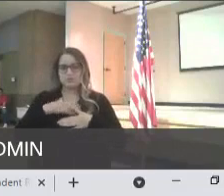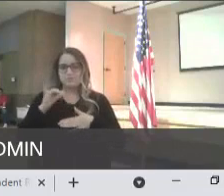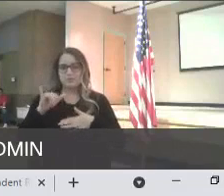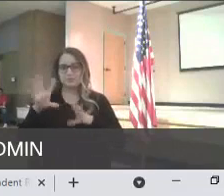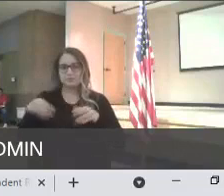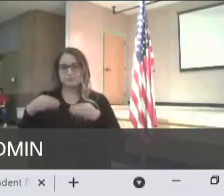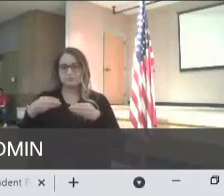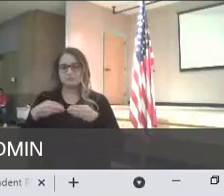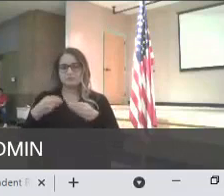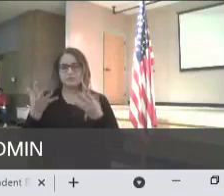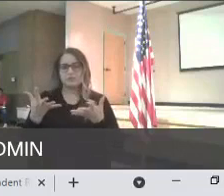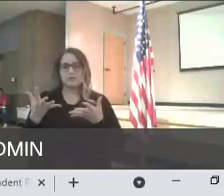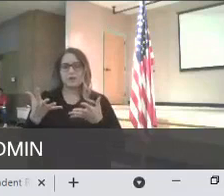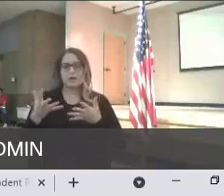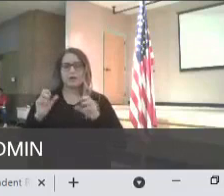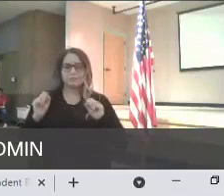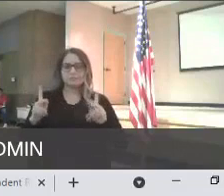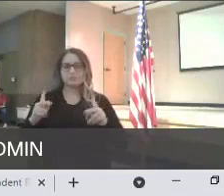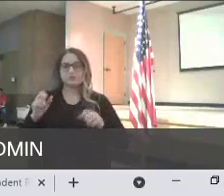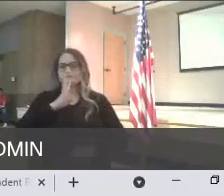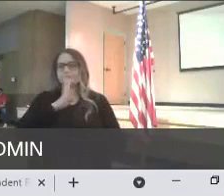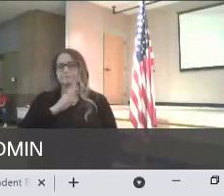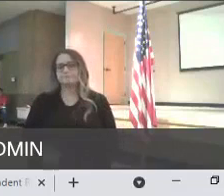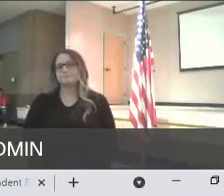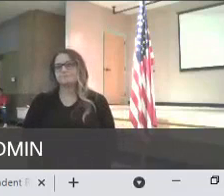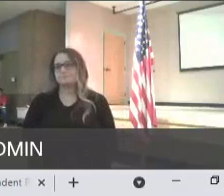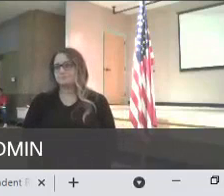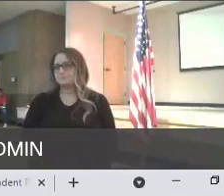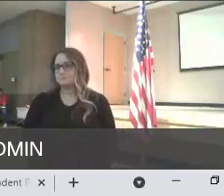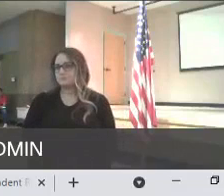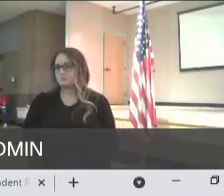us here in Yuma an opportunity to speak. Thank you.